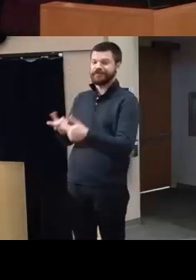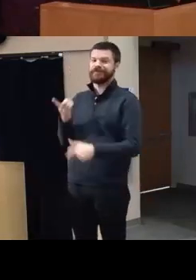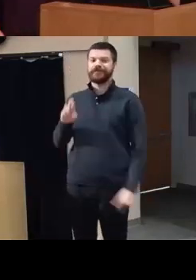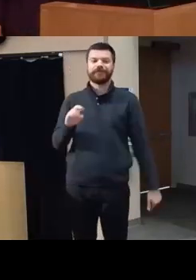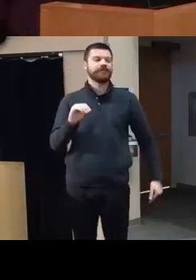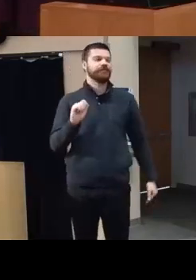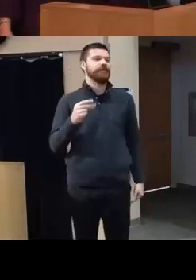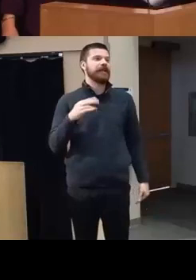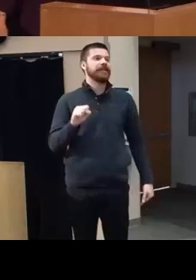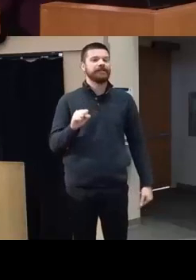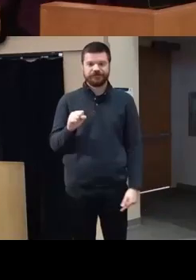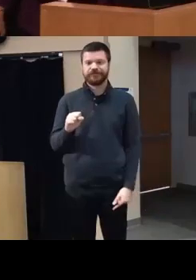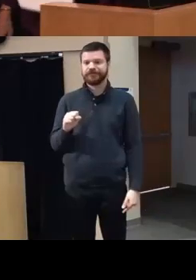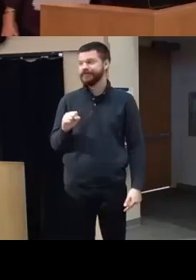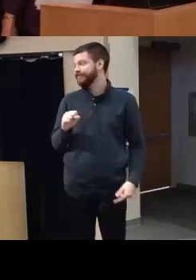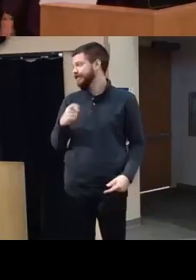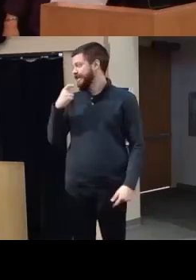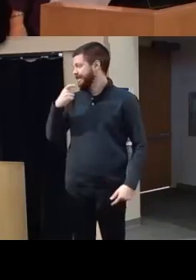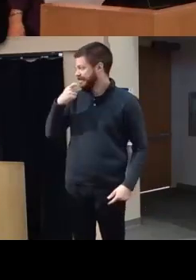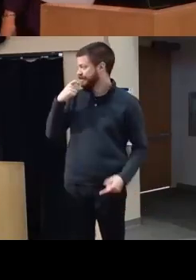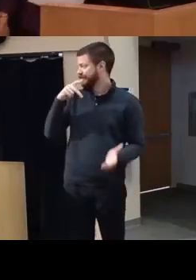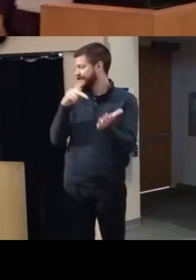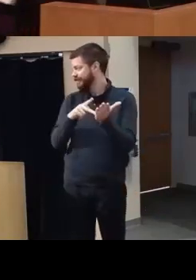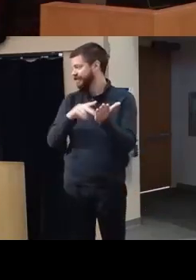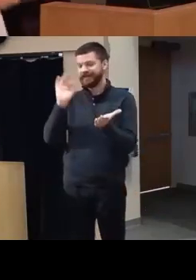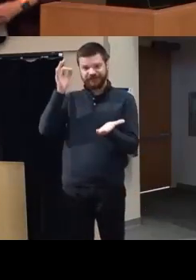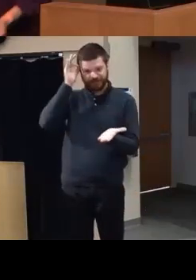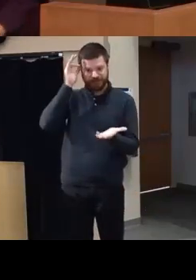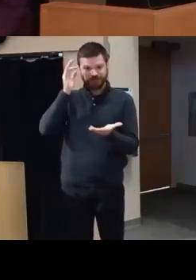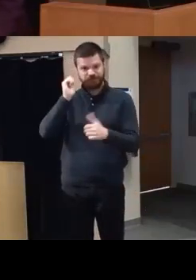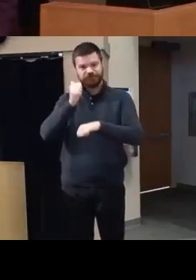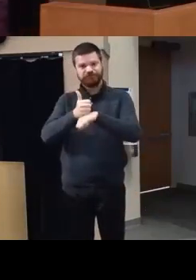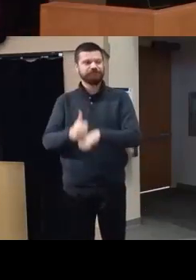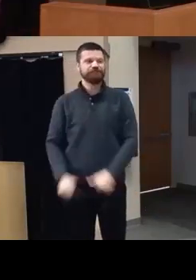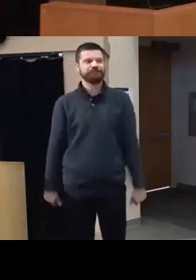here. The Addiction Psychiatry Fellowship is approved.